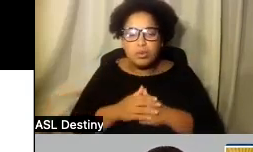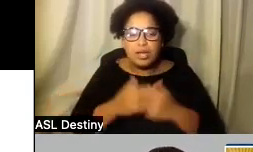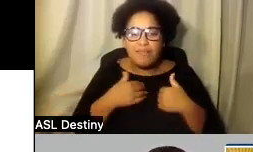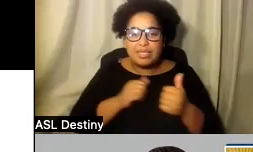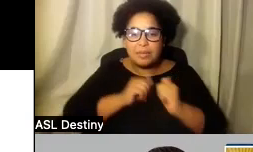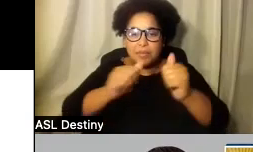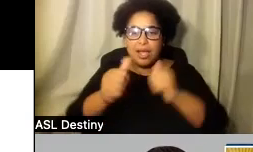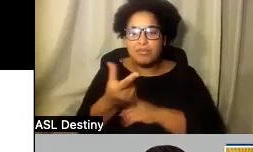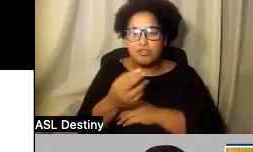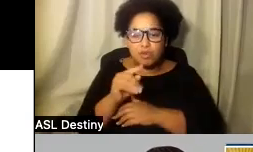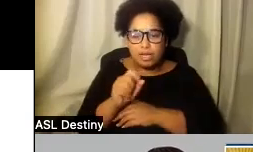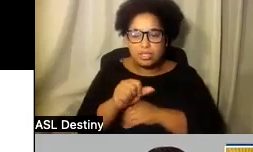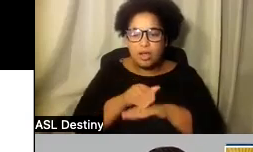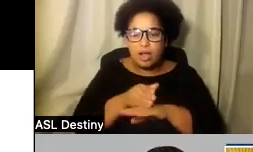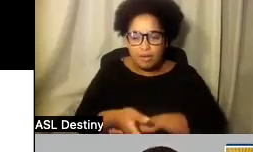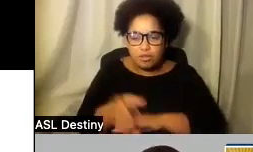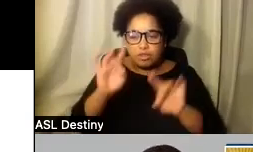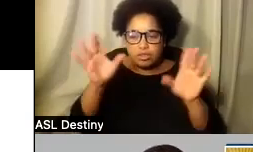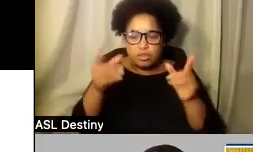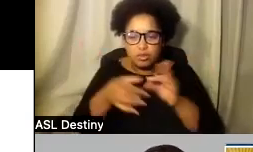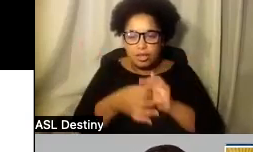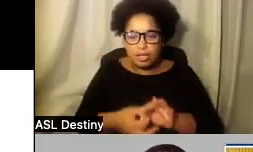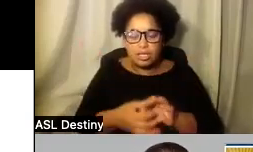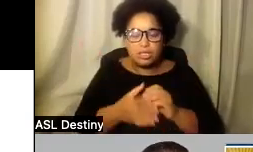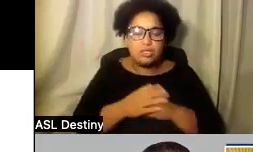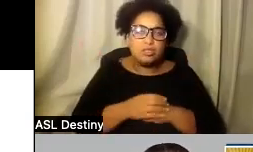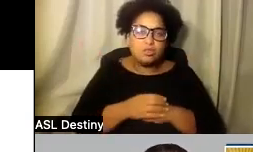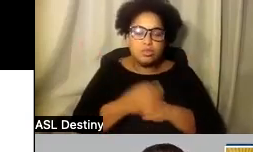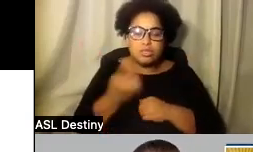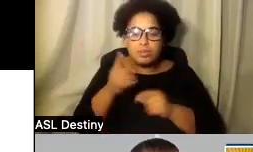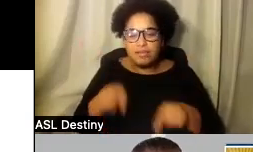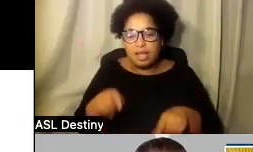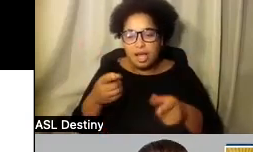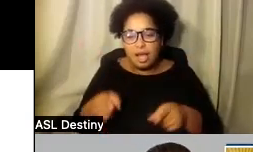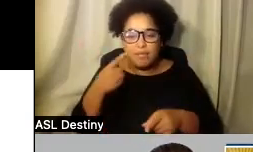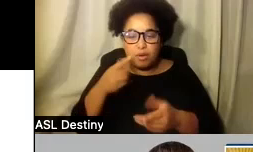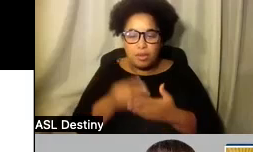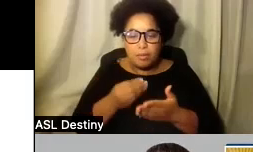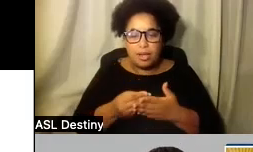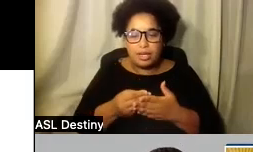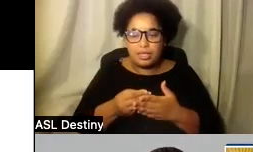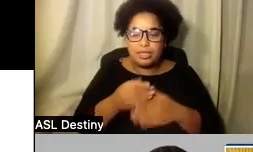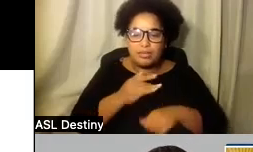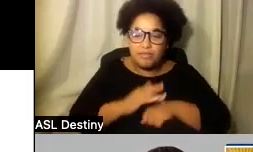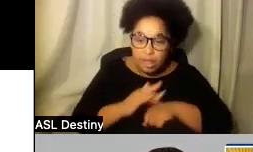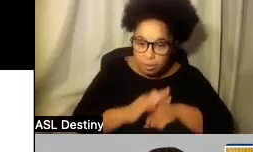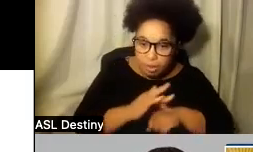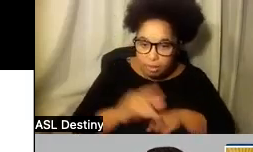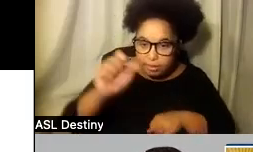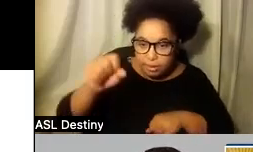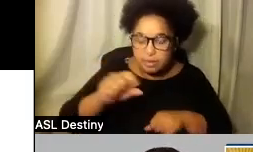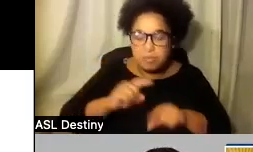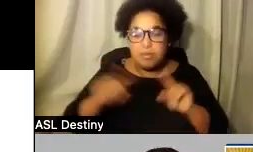They're post-disaster related. So unfortunately, something has to happen for the money to become available.